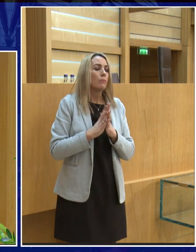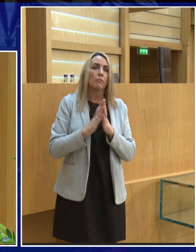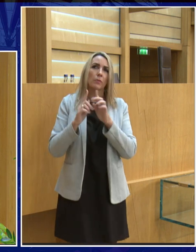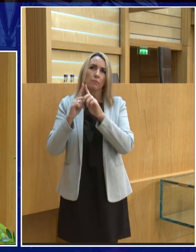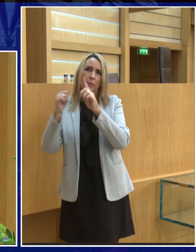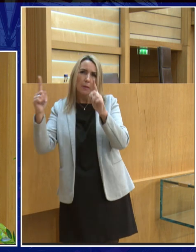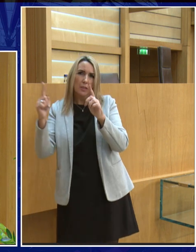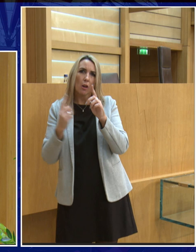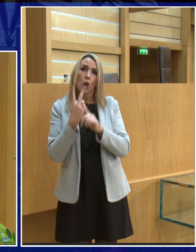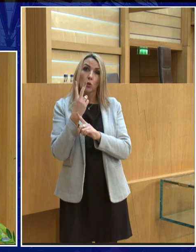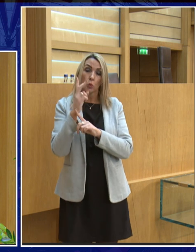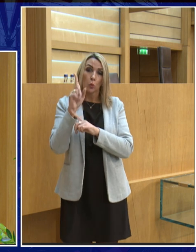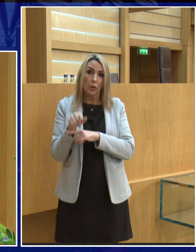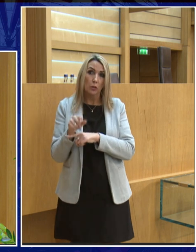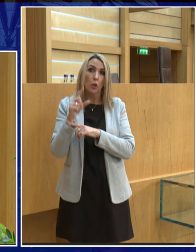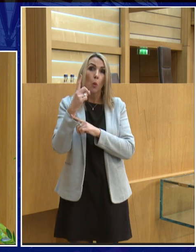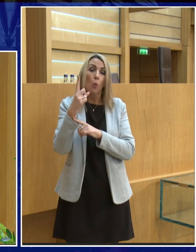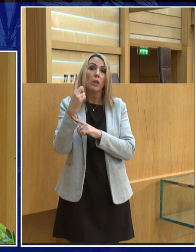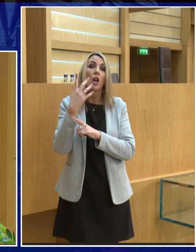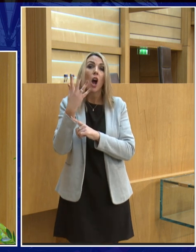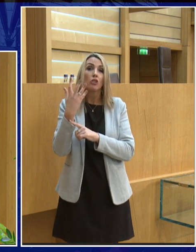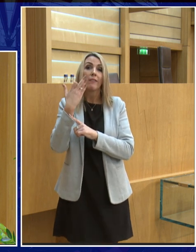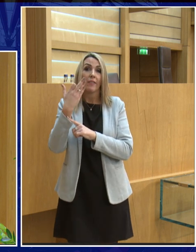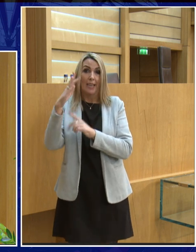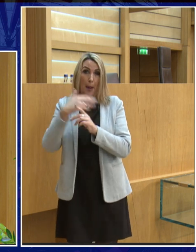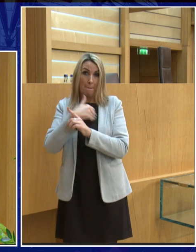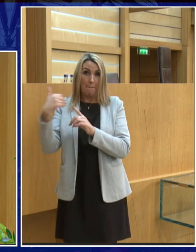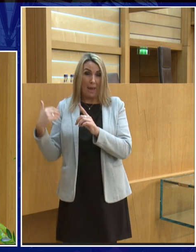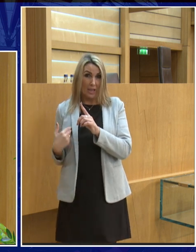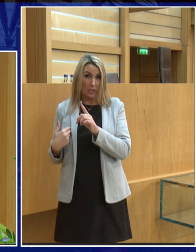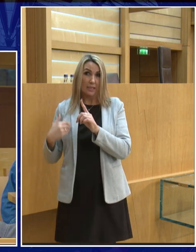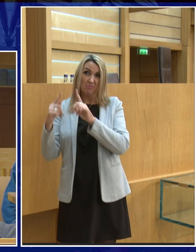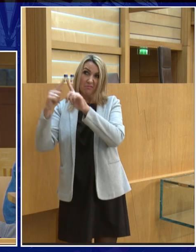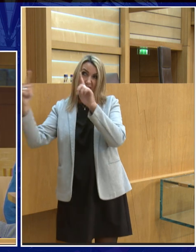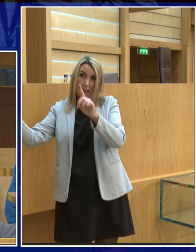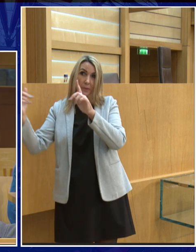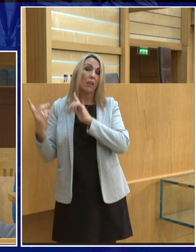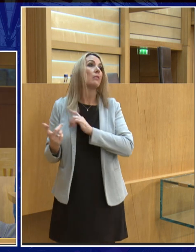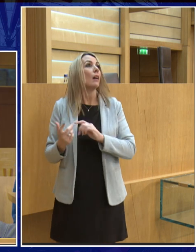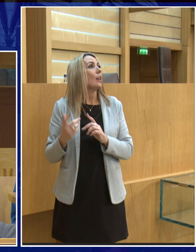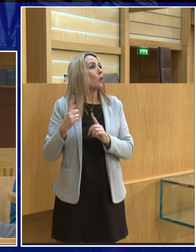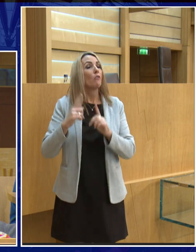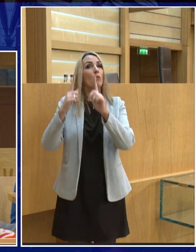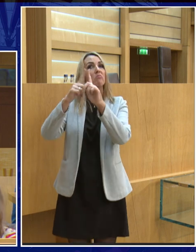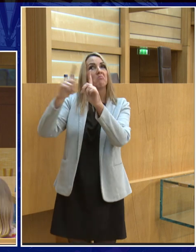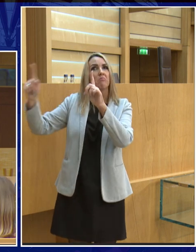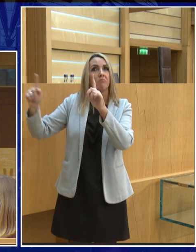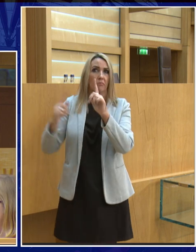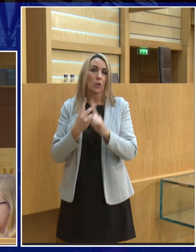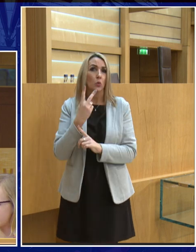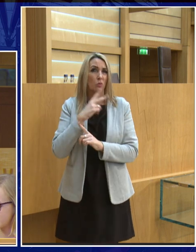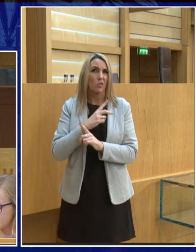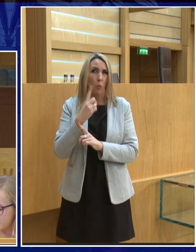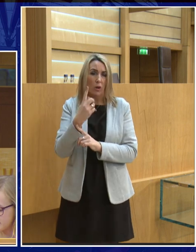is 2,159 miles in diameter so from this side to this side that is its